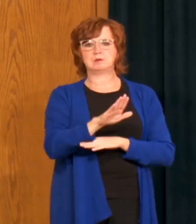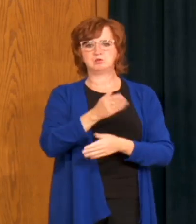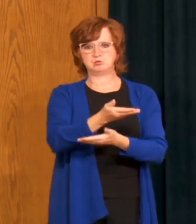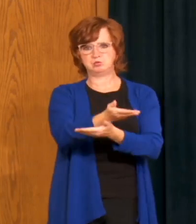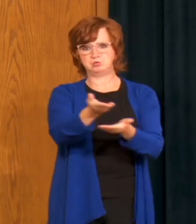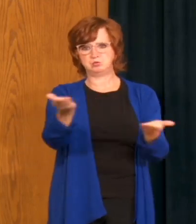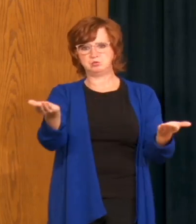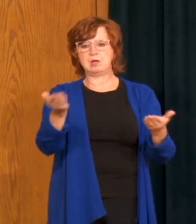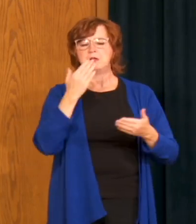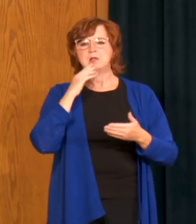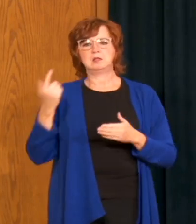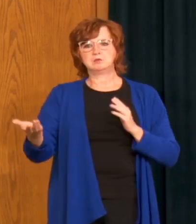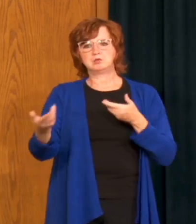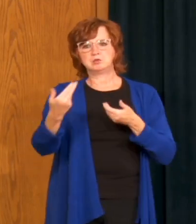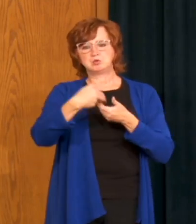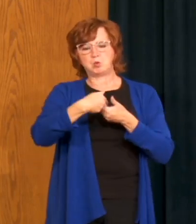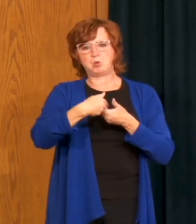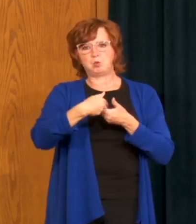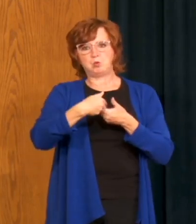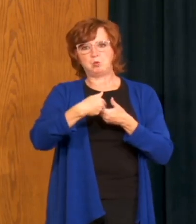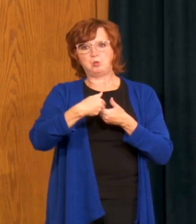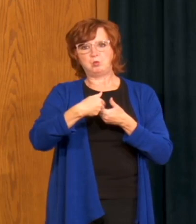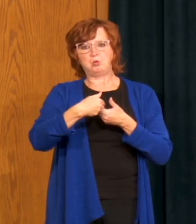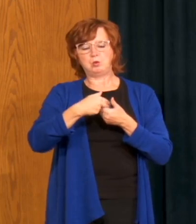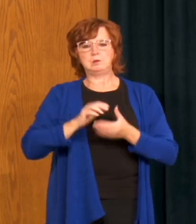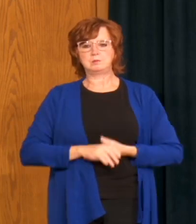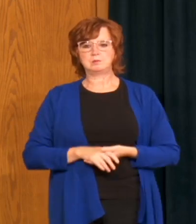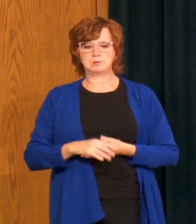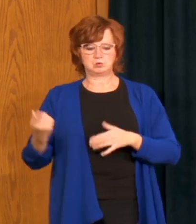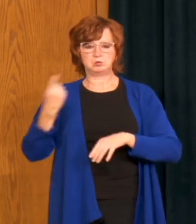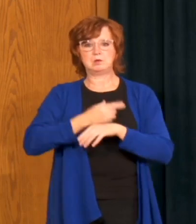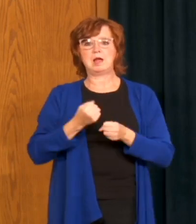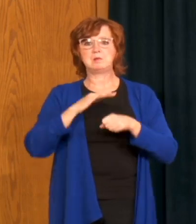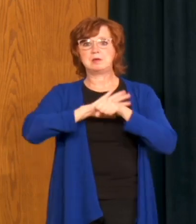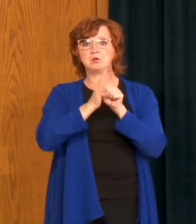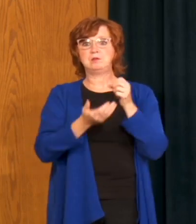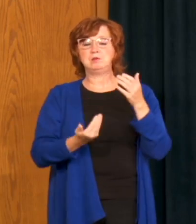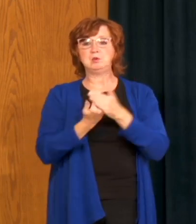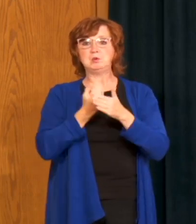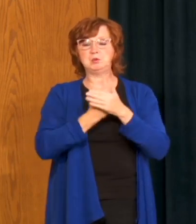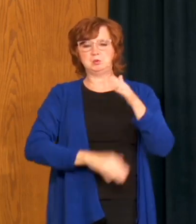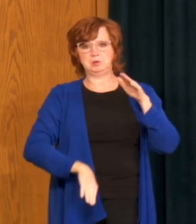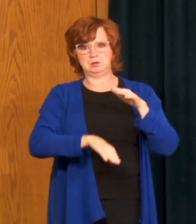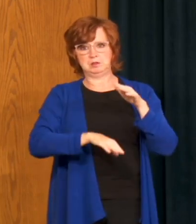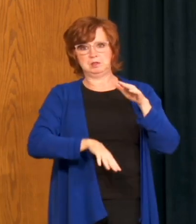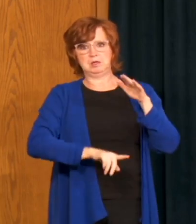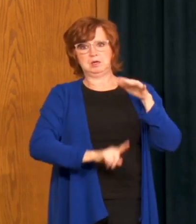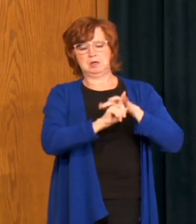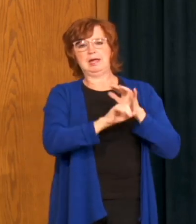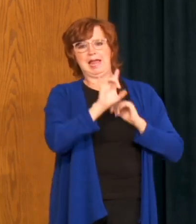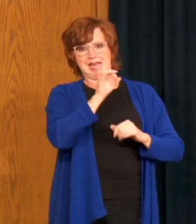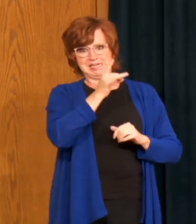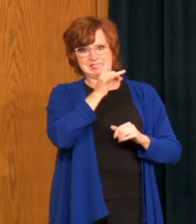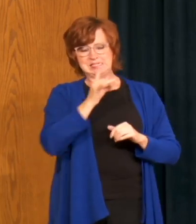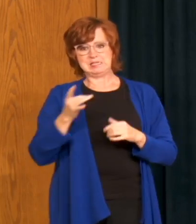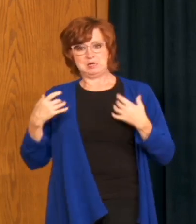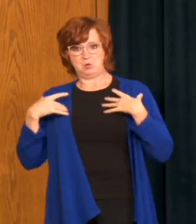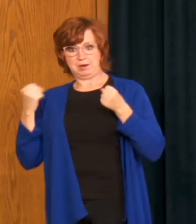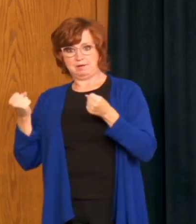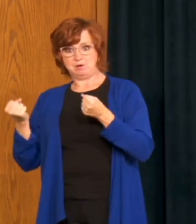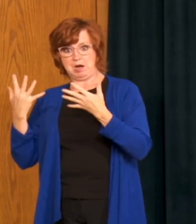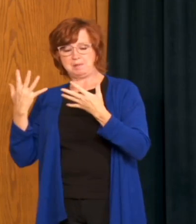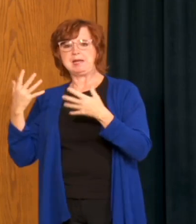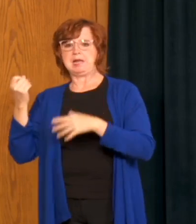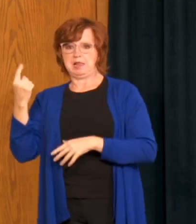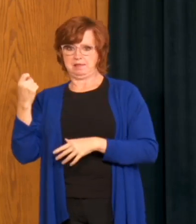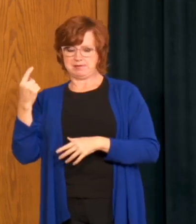everyone, and thank you for joining us here today. Today, we are reporting 8 additional cases as well as 11 new recoveries. New